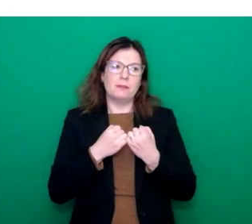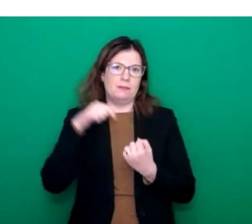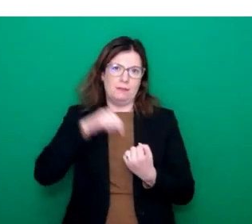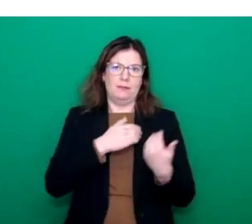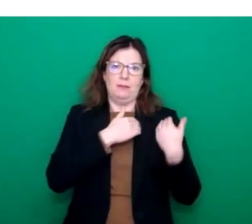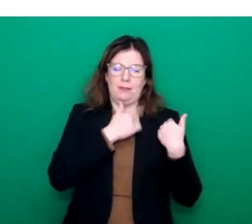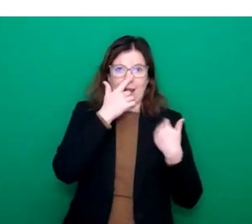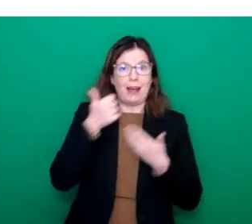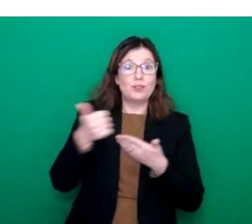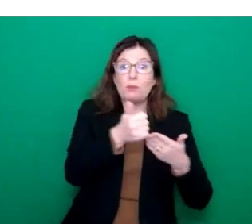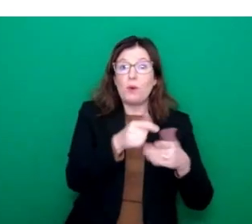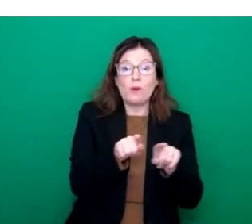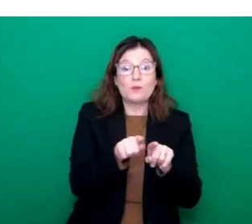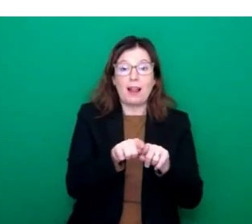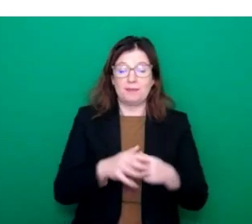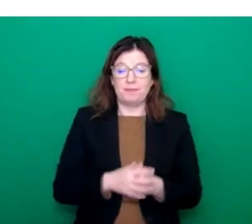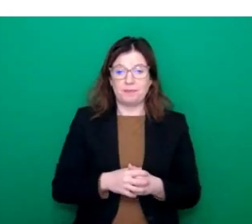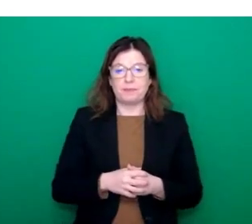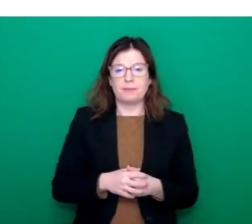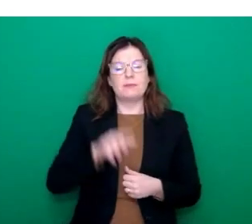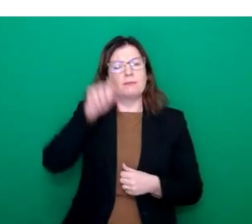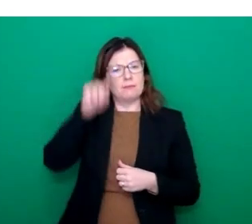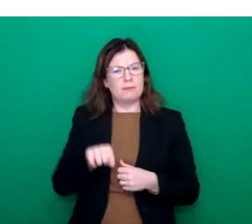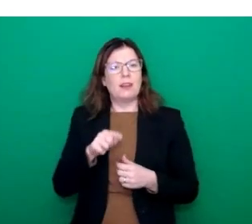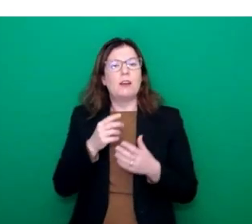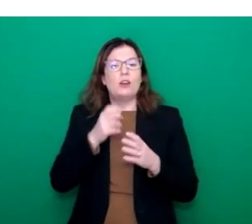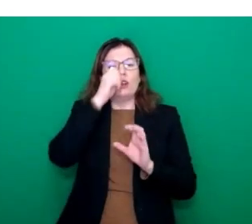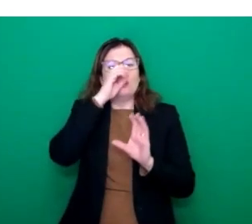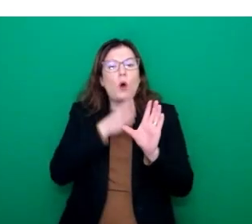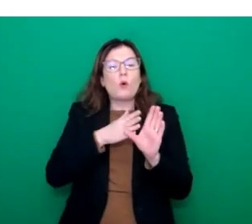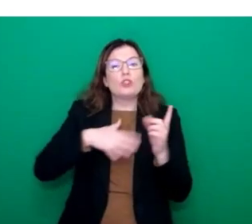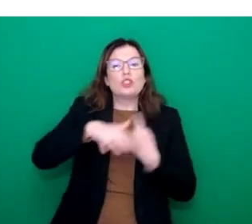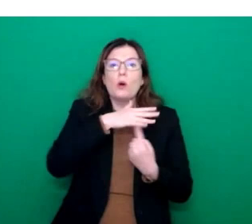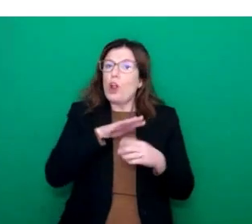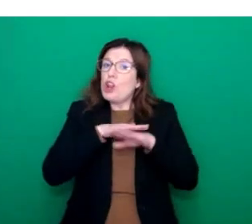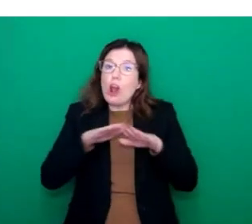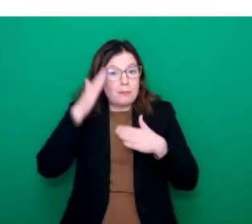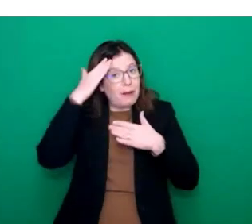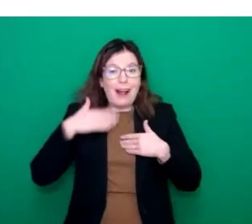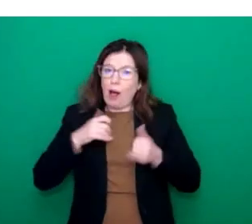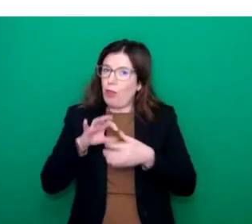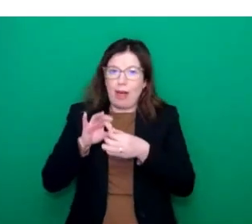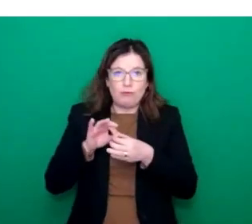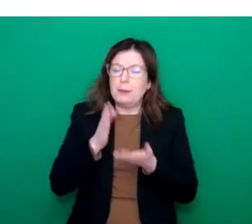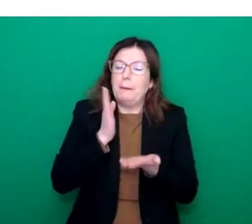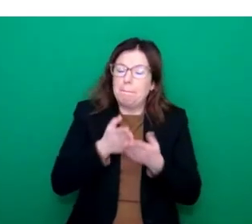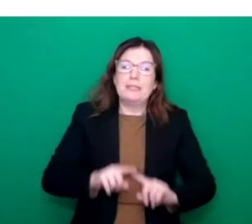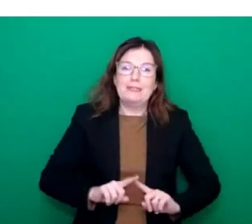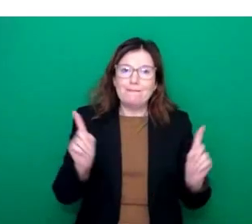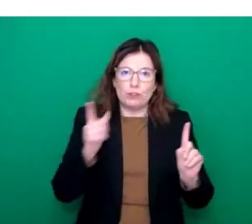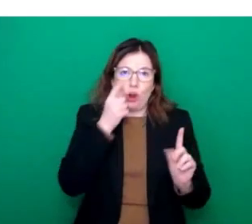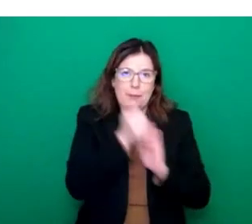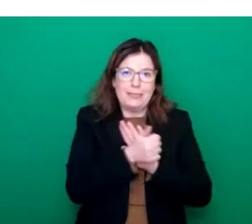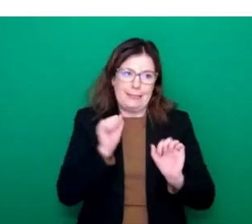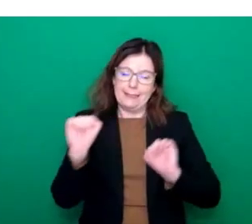support as well. So these are the psychosocial, not the mental health therapy competencies.